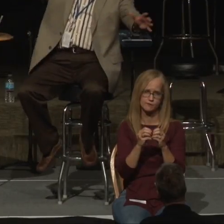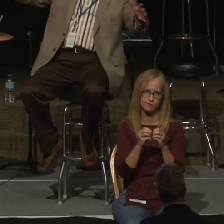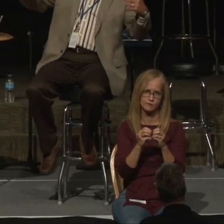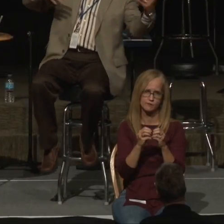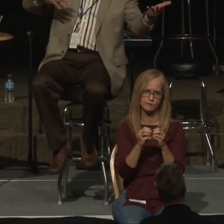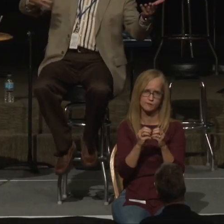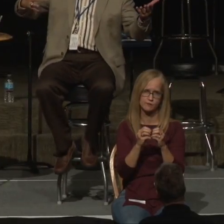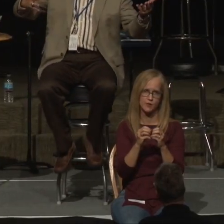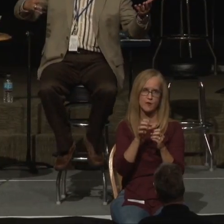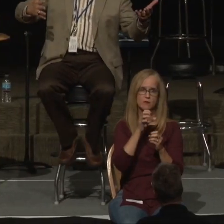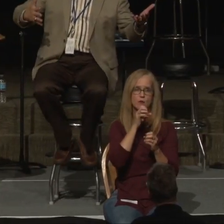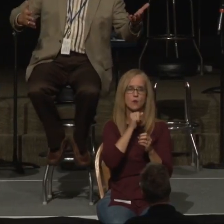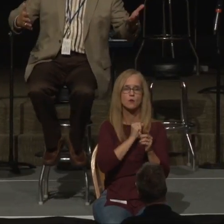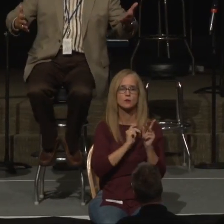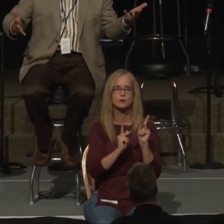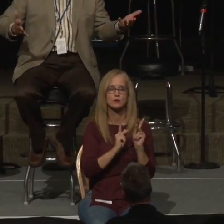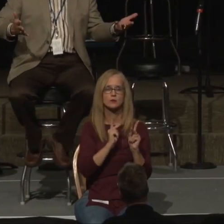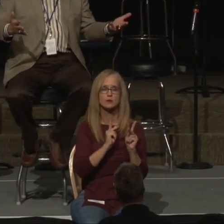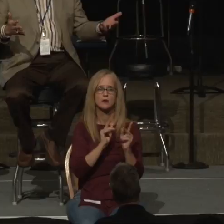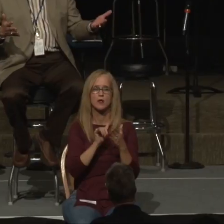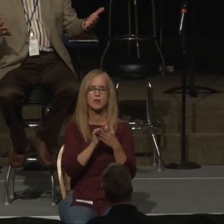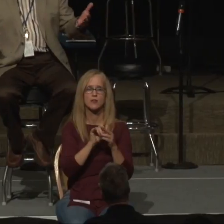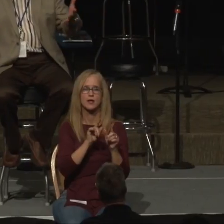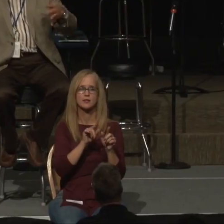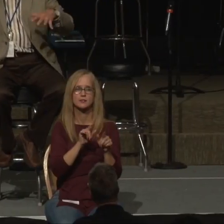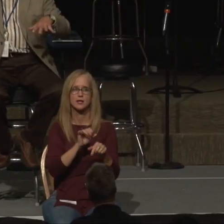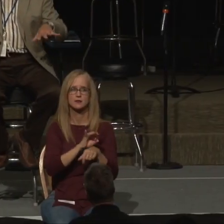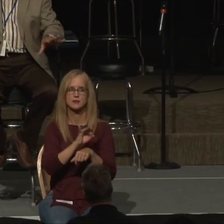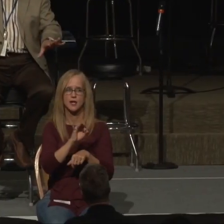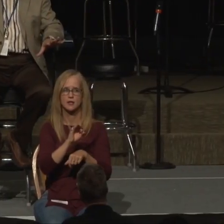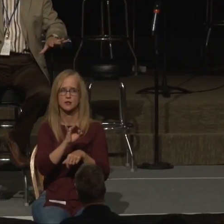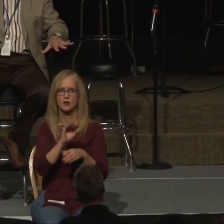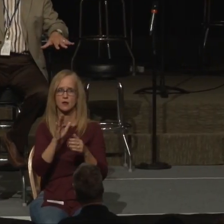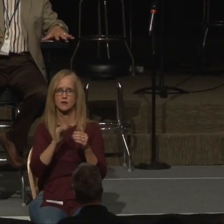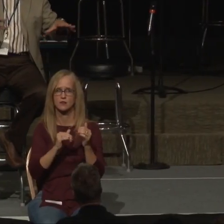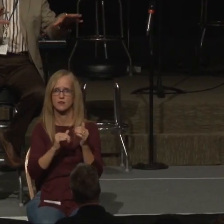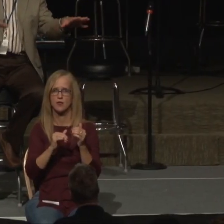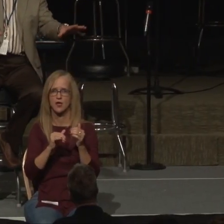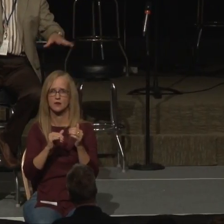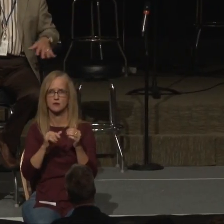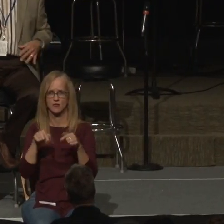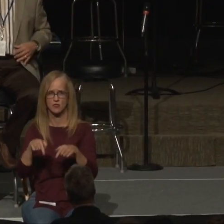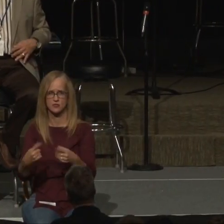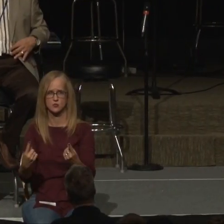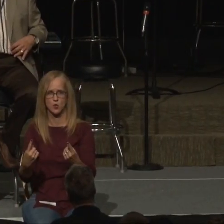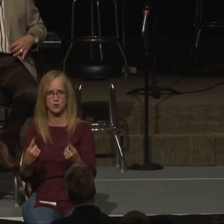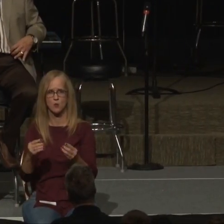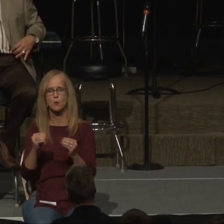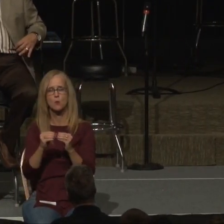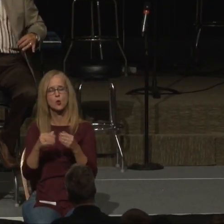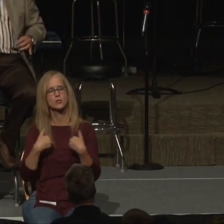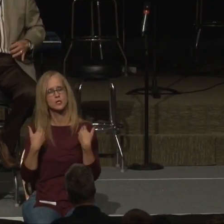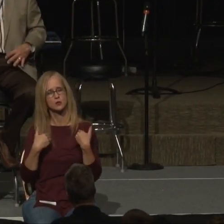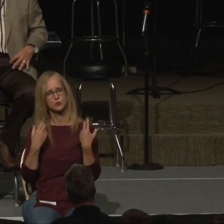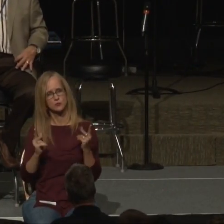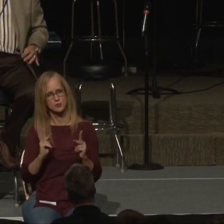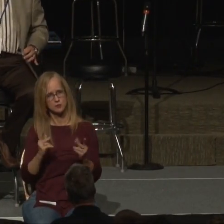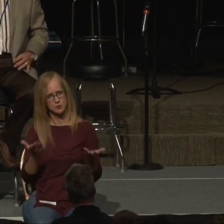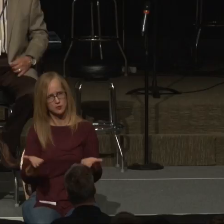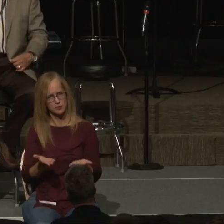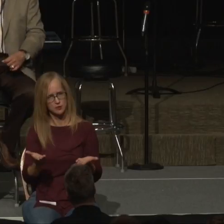of the older generation that attends the 9 o'clock service than attends this one. More younger people here.